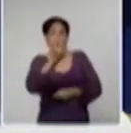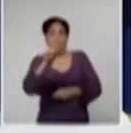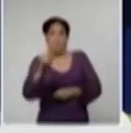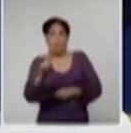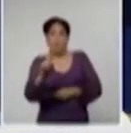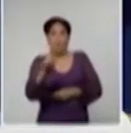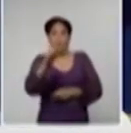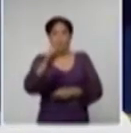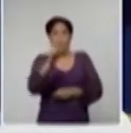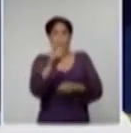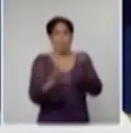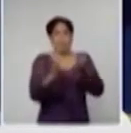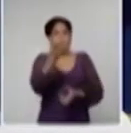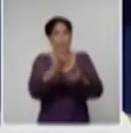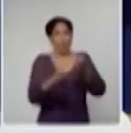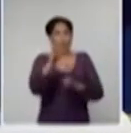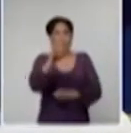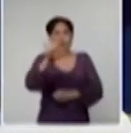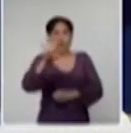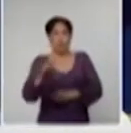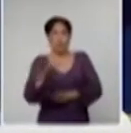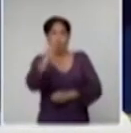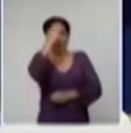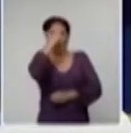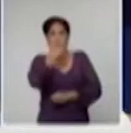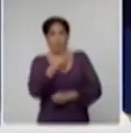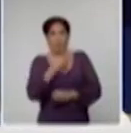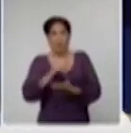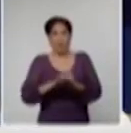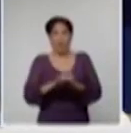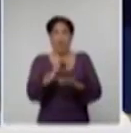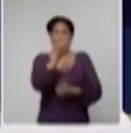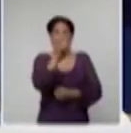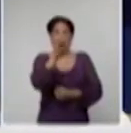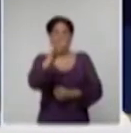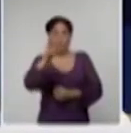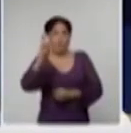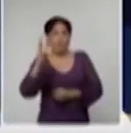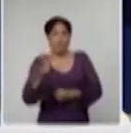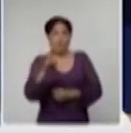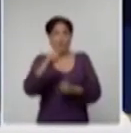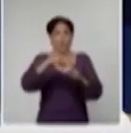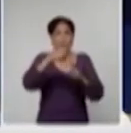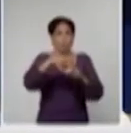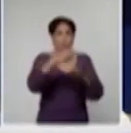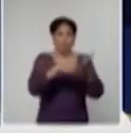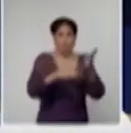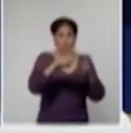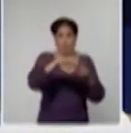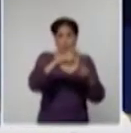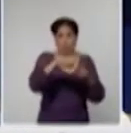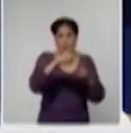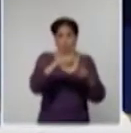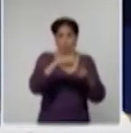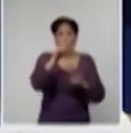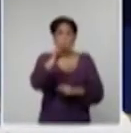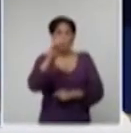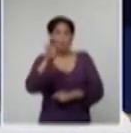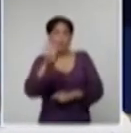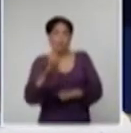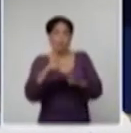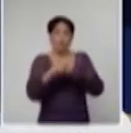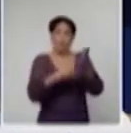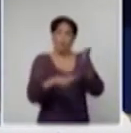days through some studies that will be increased in population groups, in